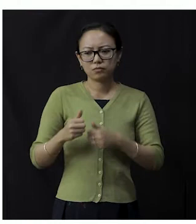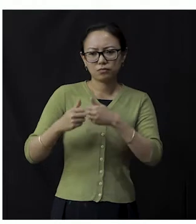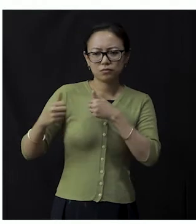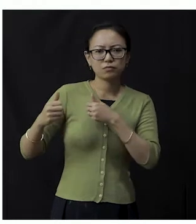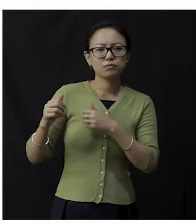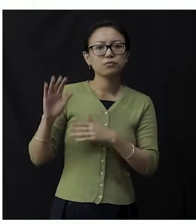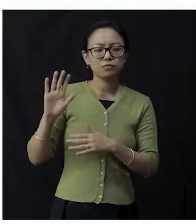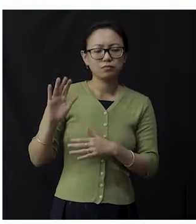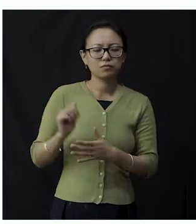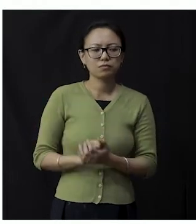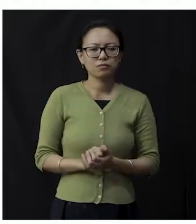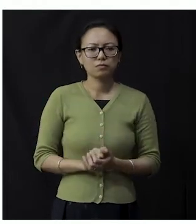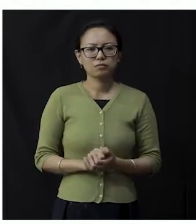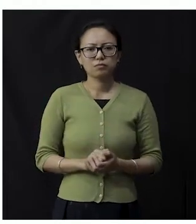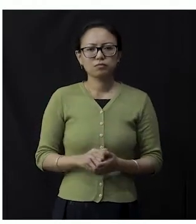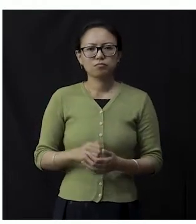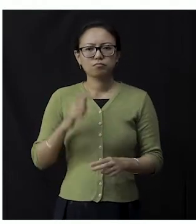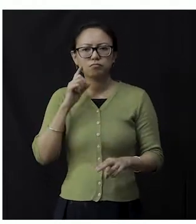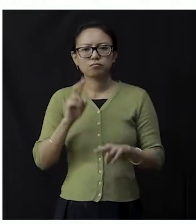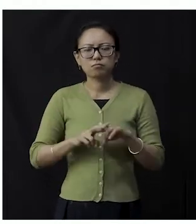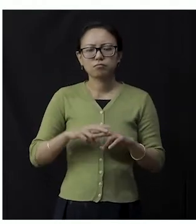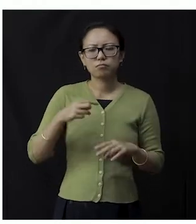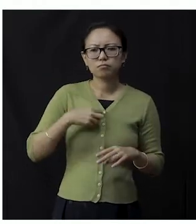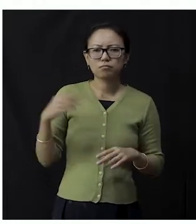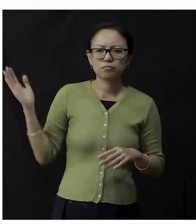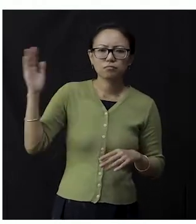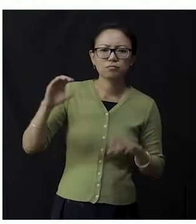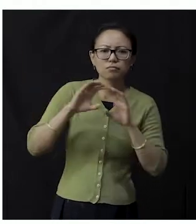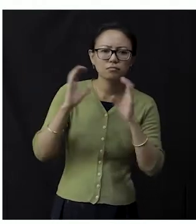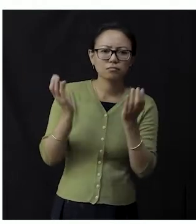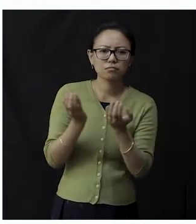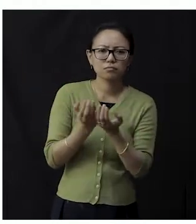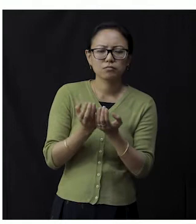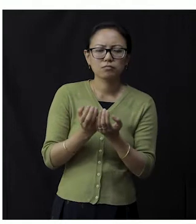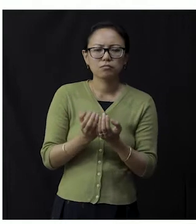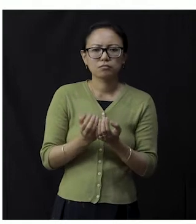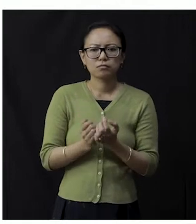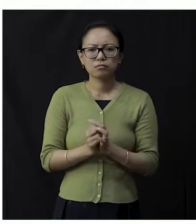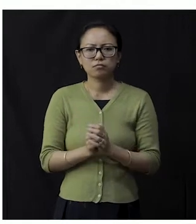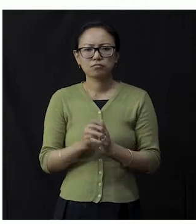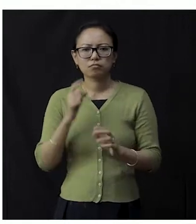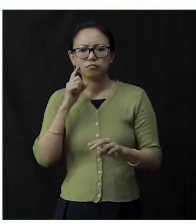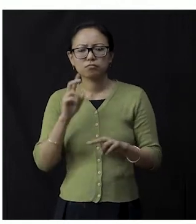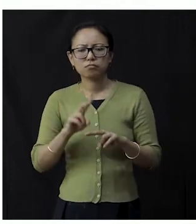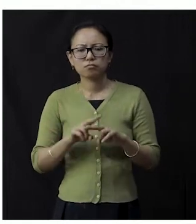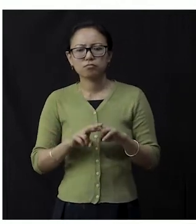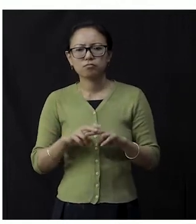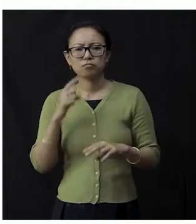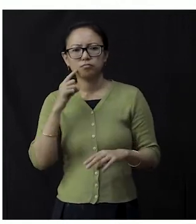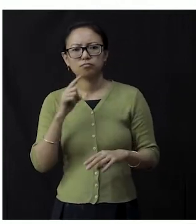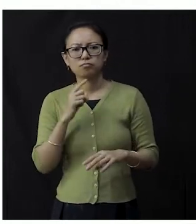I enter your classroom or your homes and I just don't wish you, I don't smile, I don't